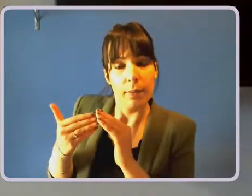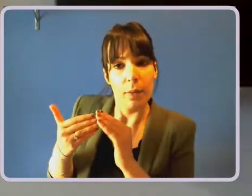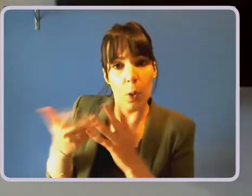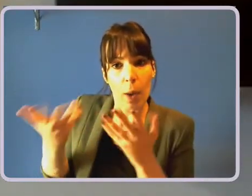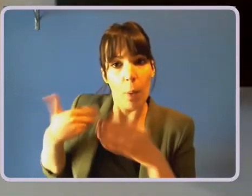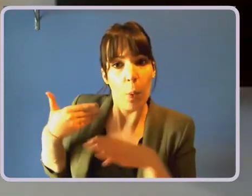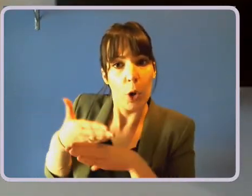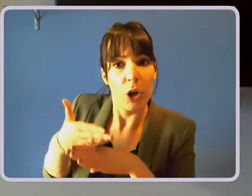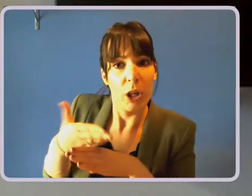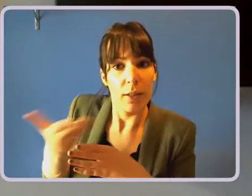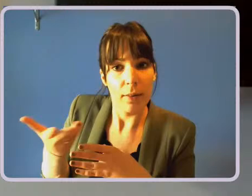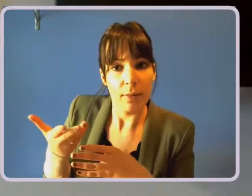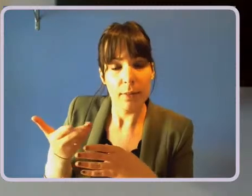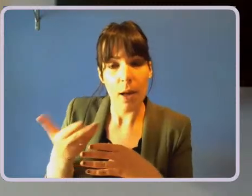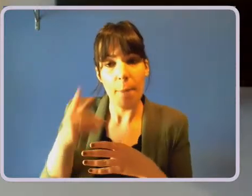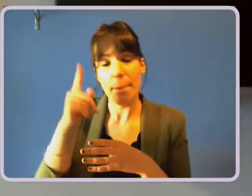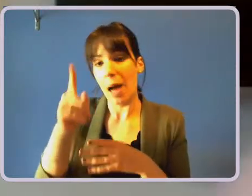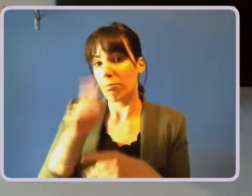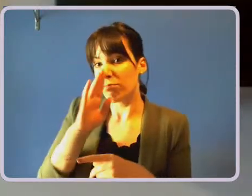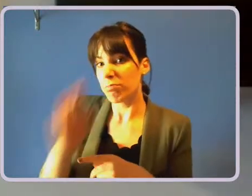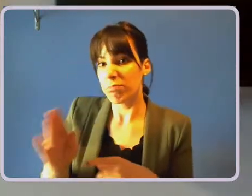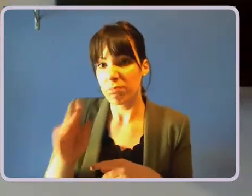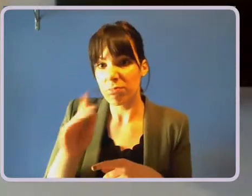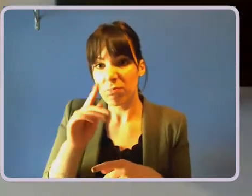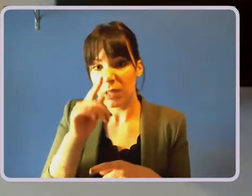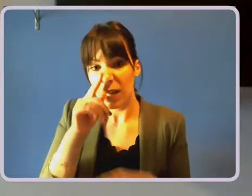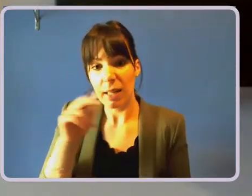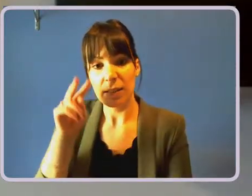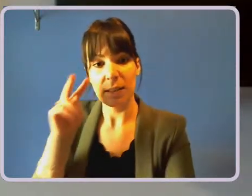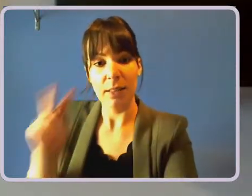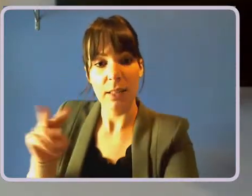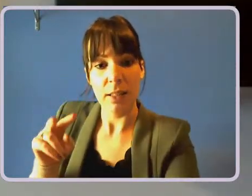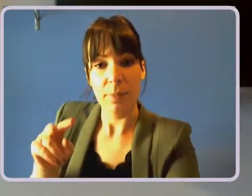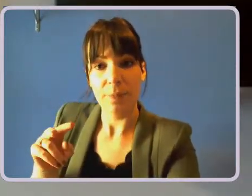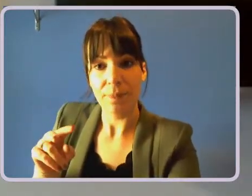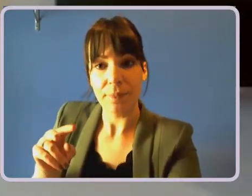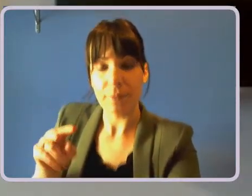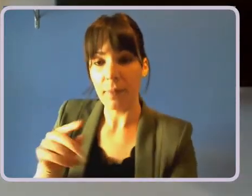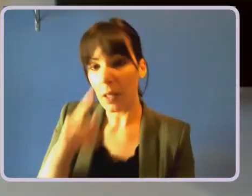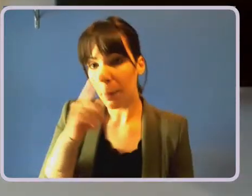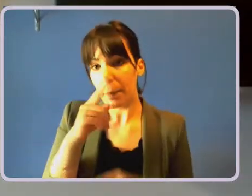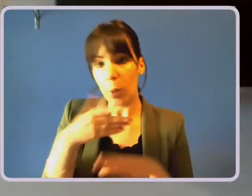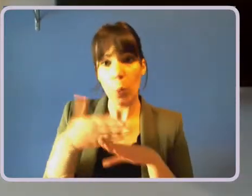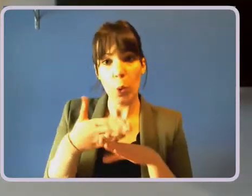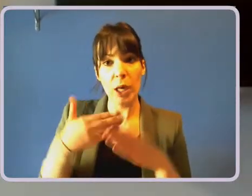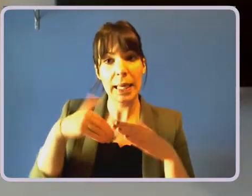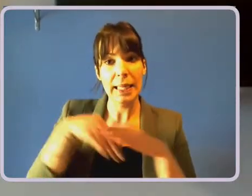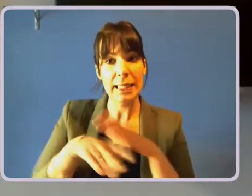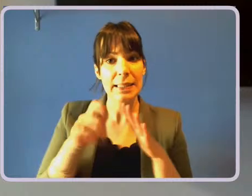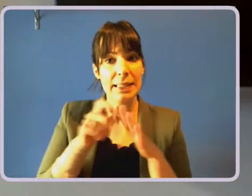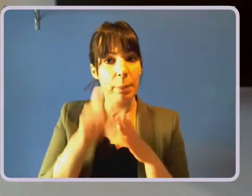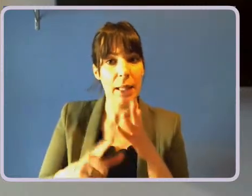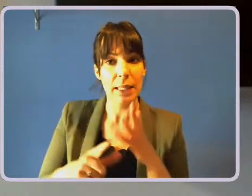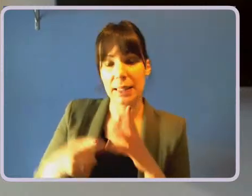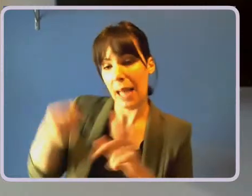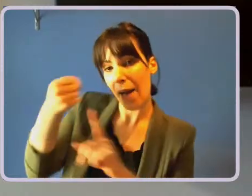see and know of a number of people working disability advocacy who would be really, really